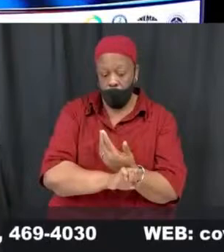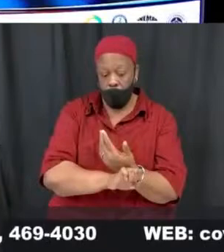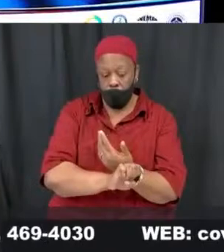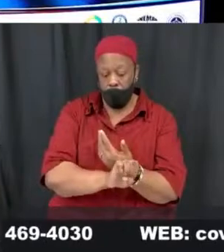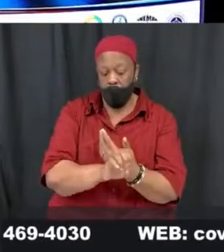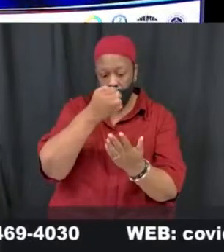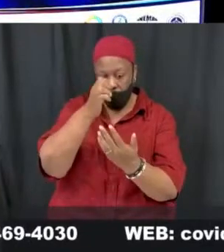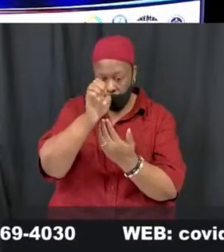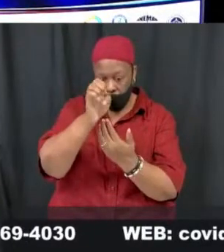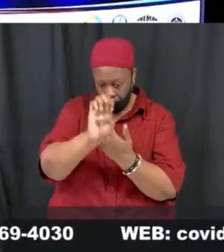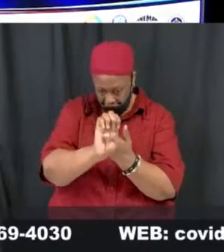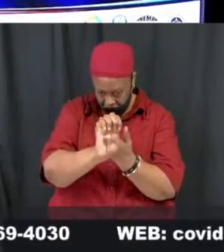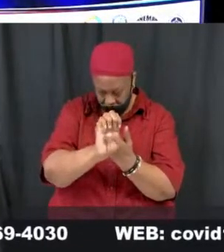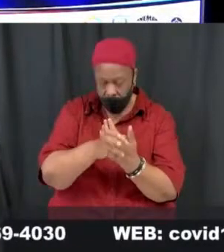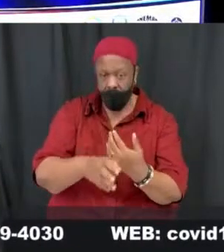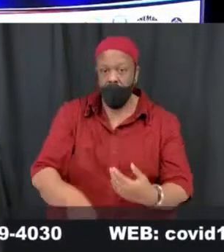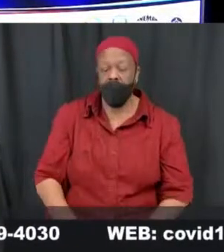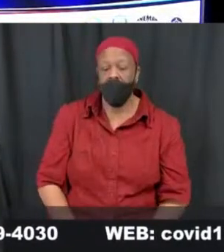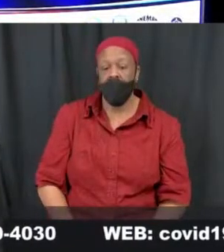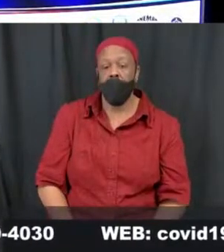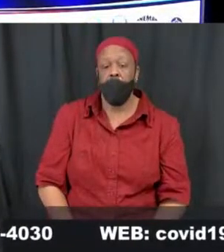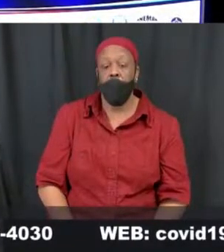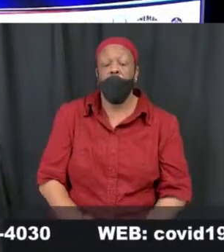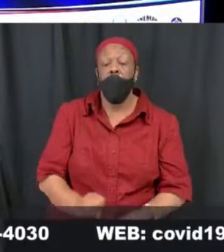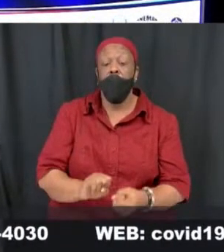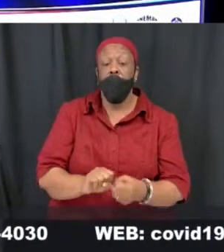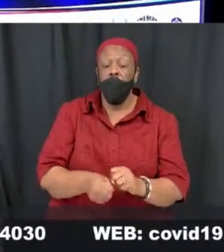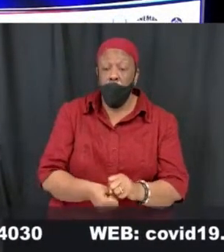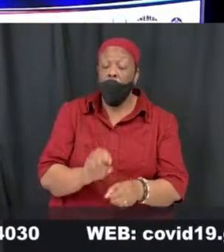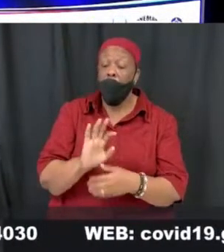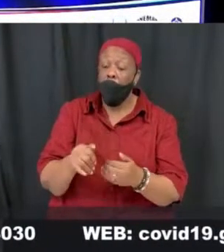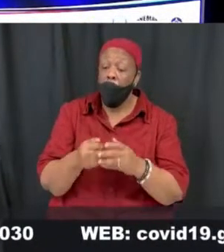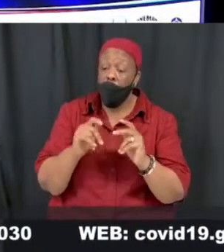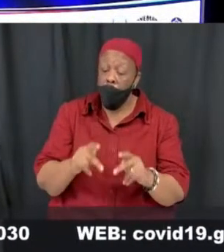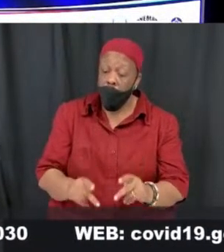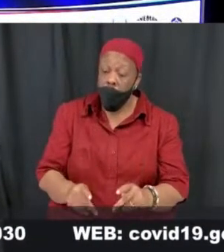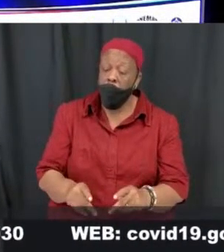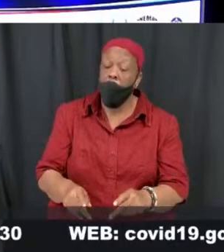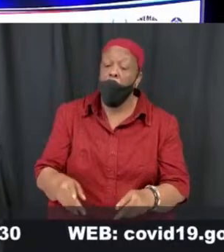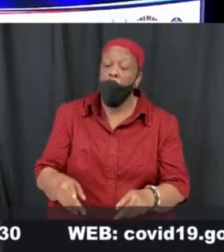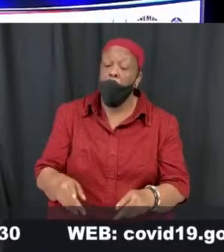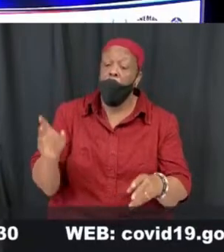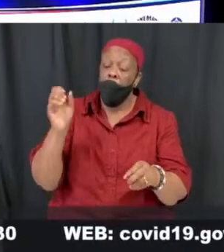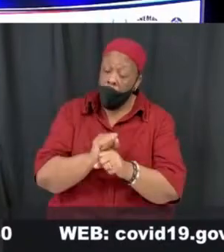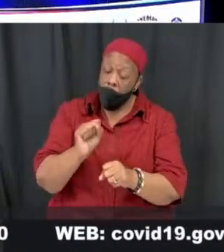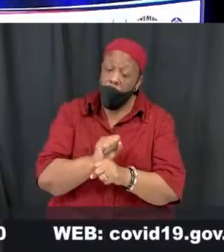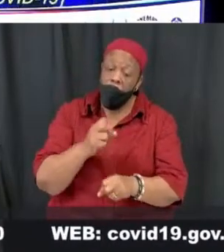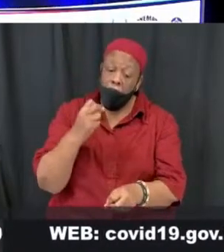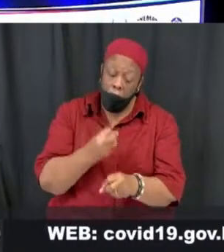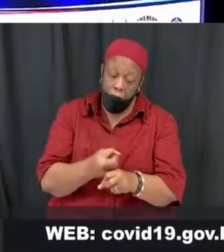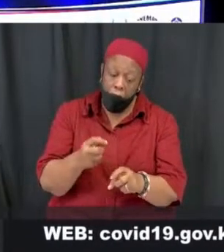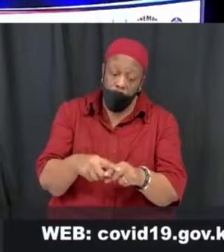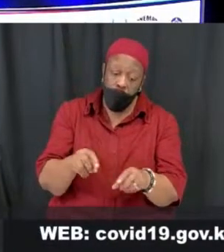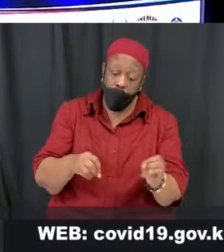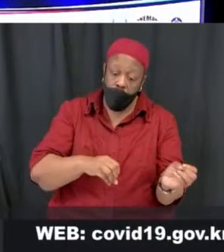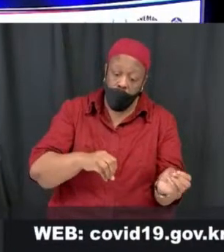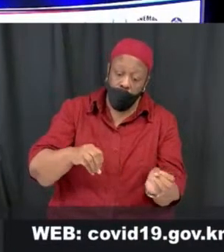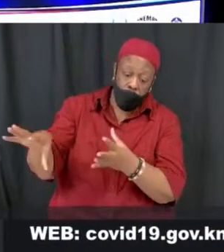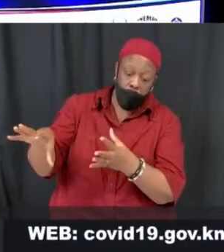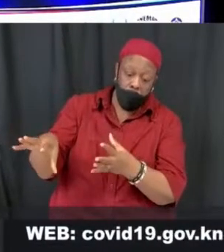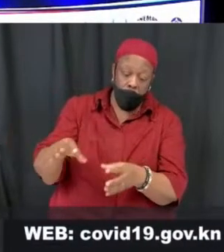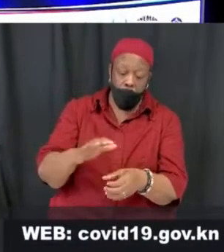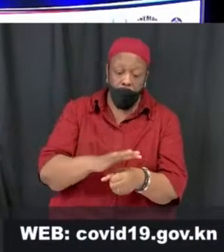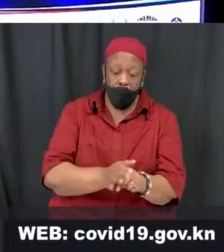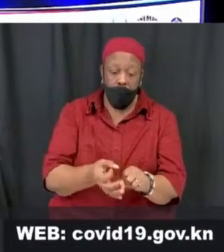our, also make our tourism product more competitive in a competitive